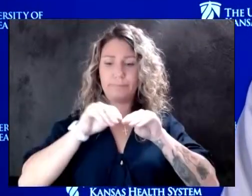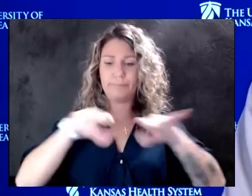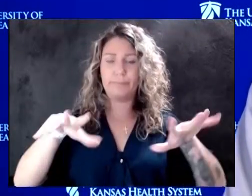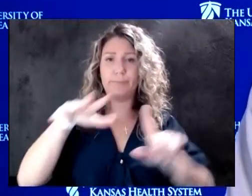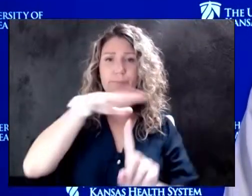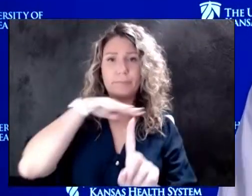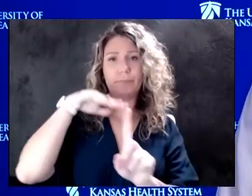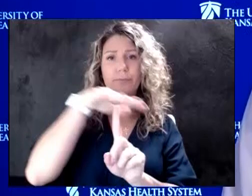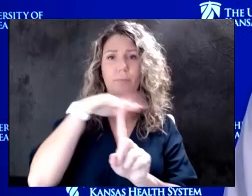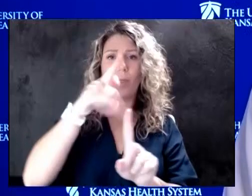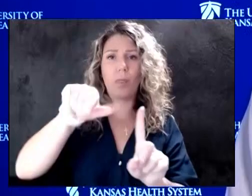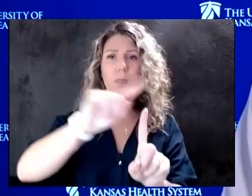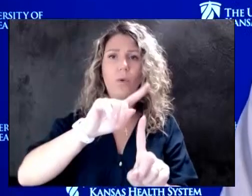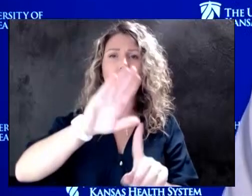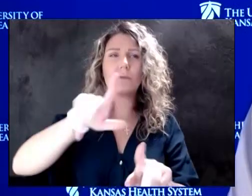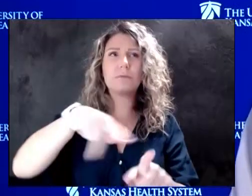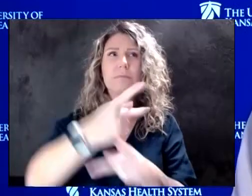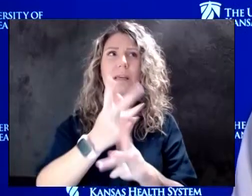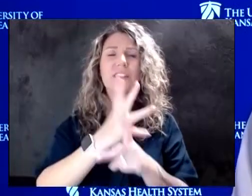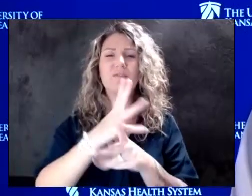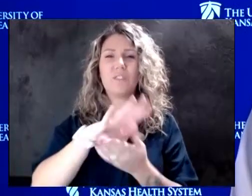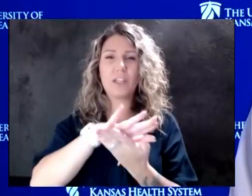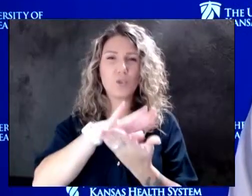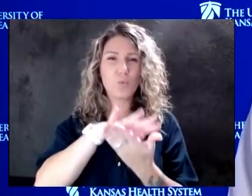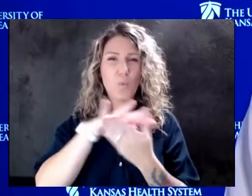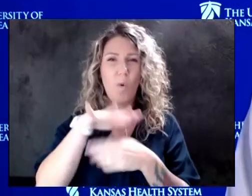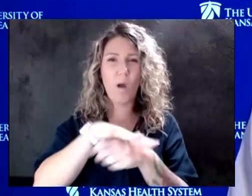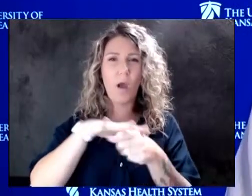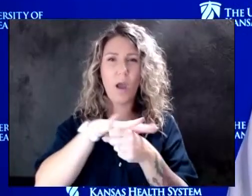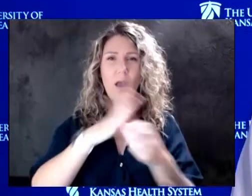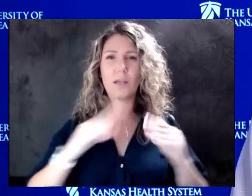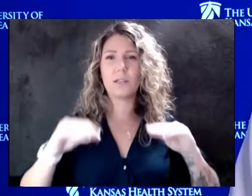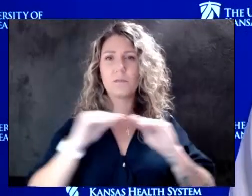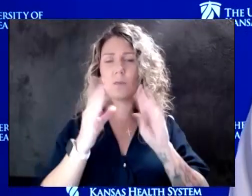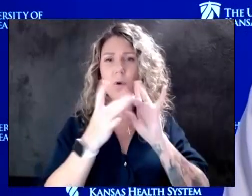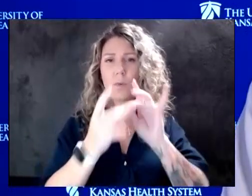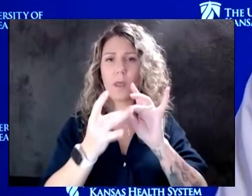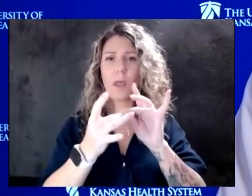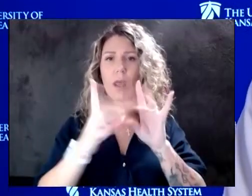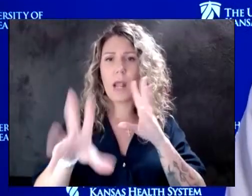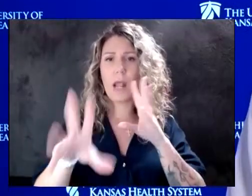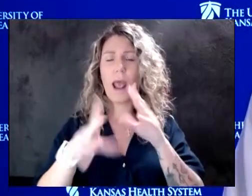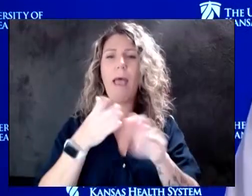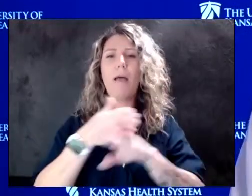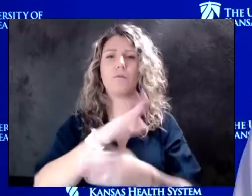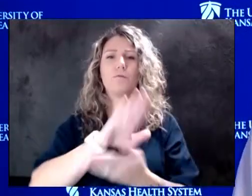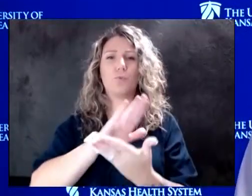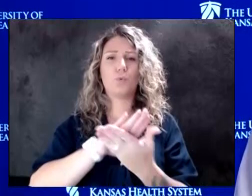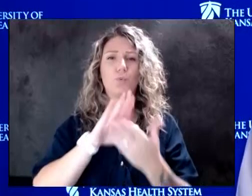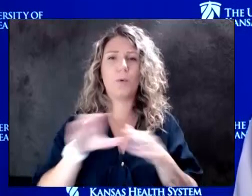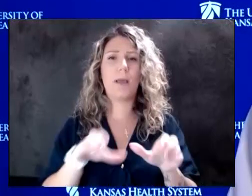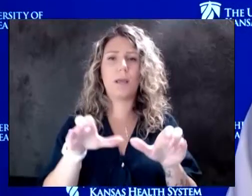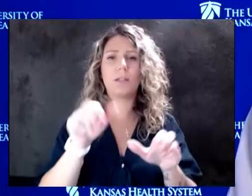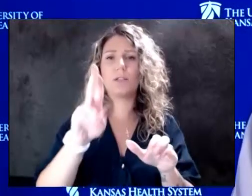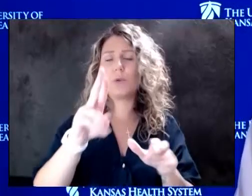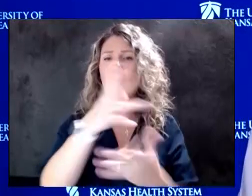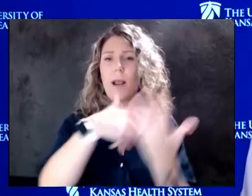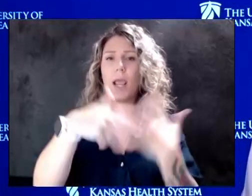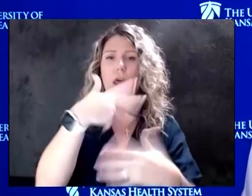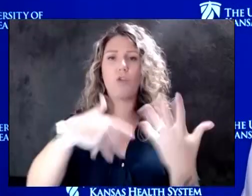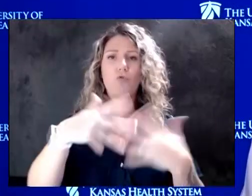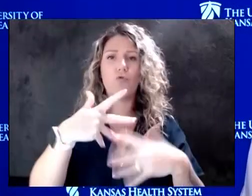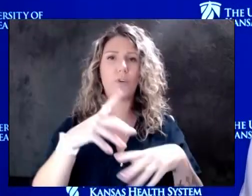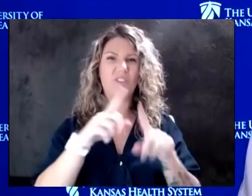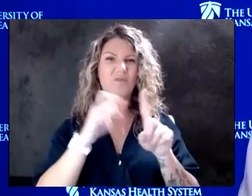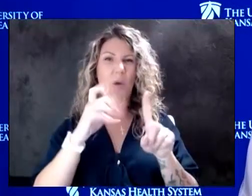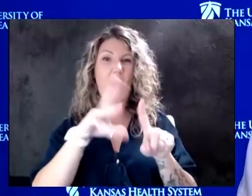those kind of school areas, that it's probably more related to extracurricular activities or gatherings outside of schools. I think the important